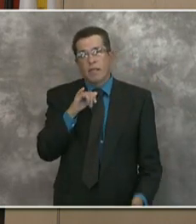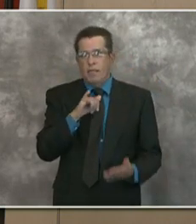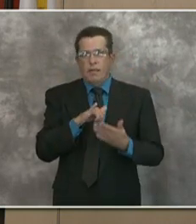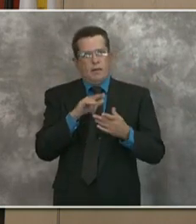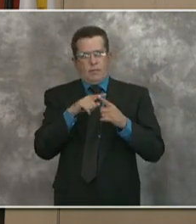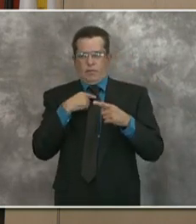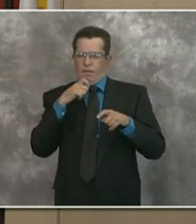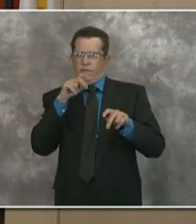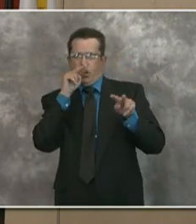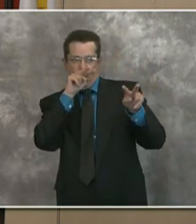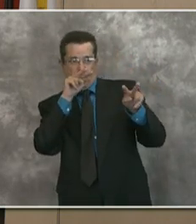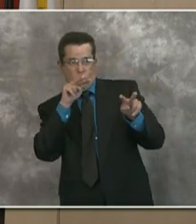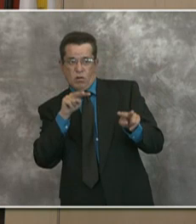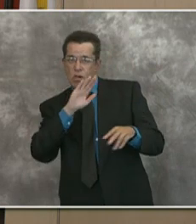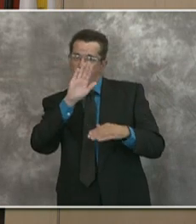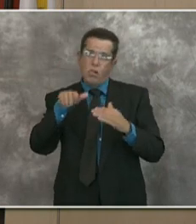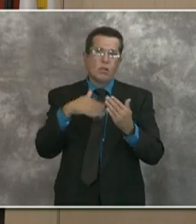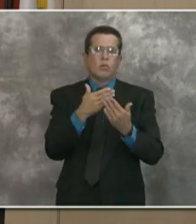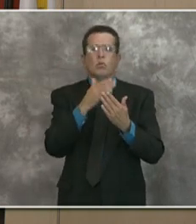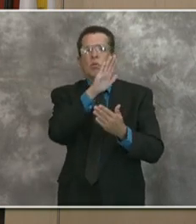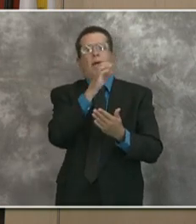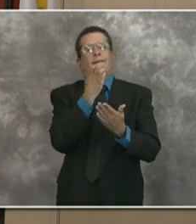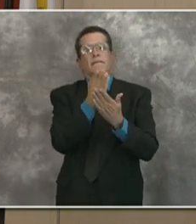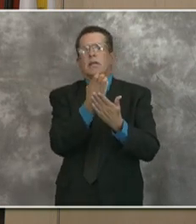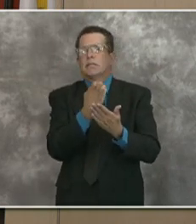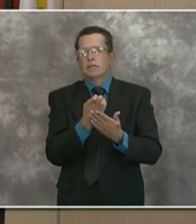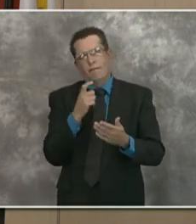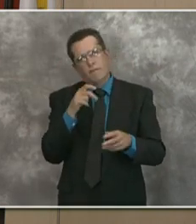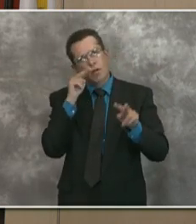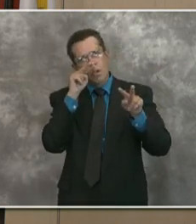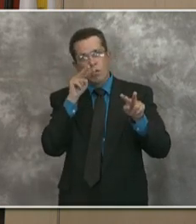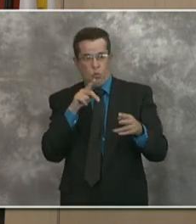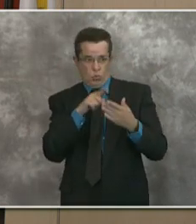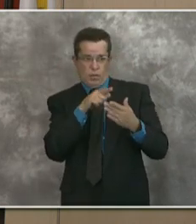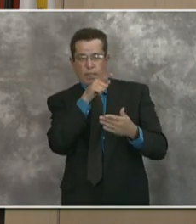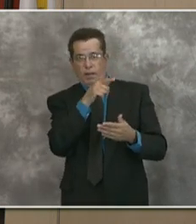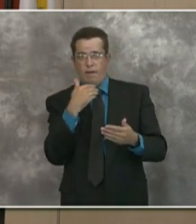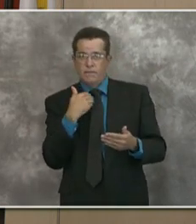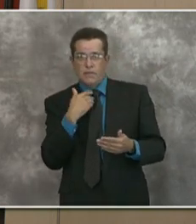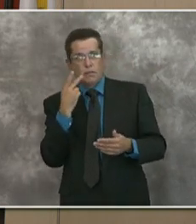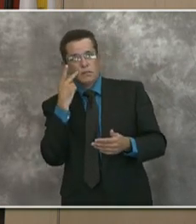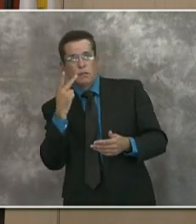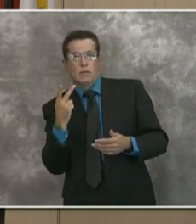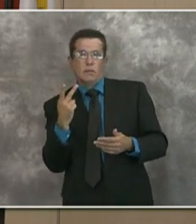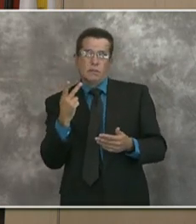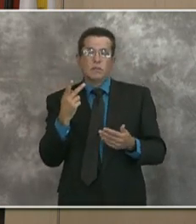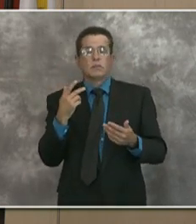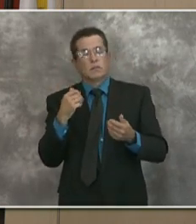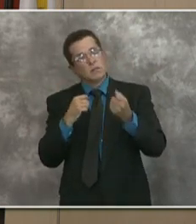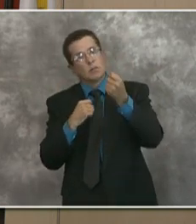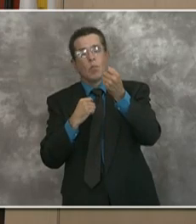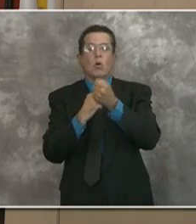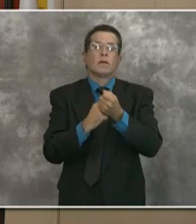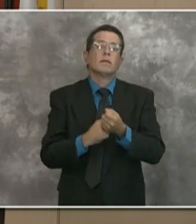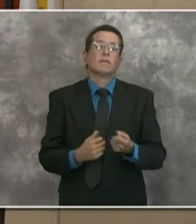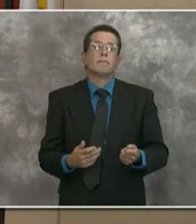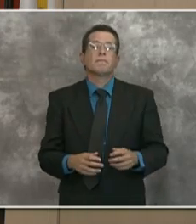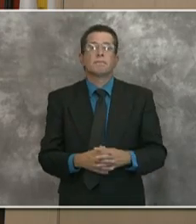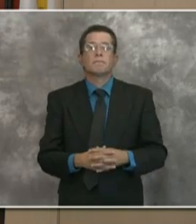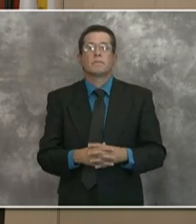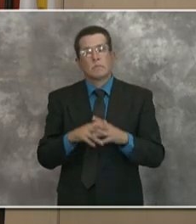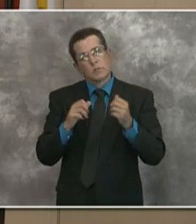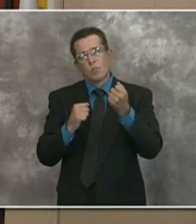take all of the information and evidence that is available to support our efforts. All right, thank you, Dr.